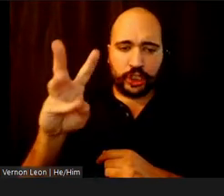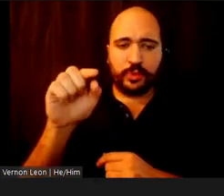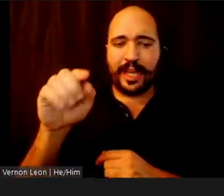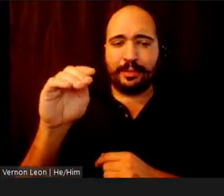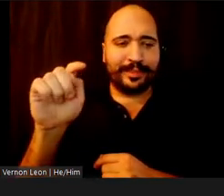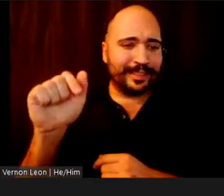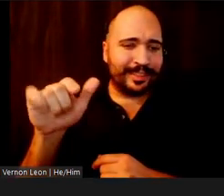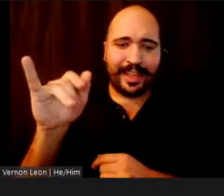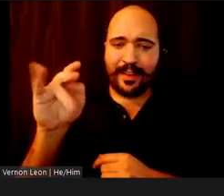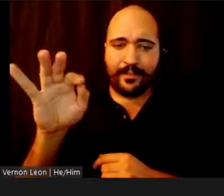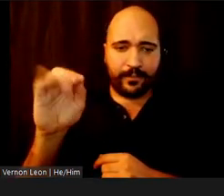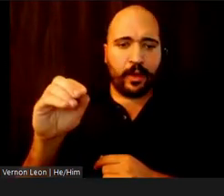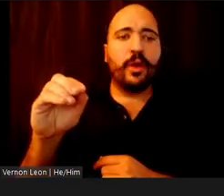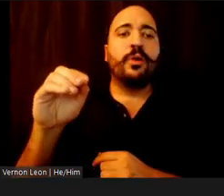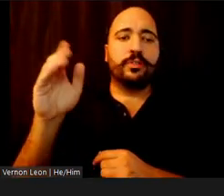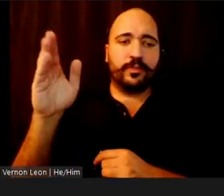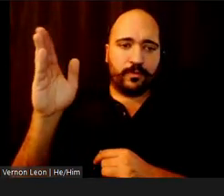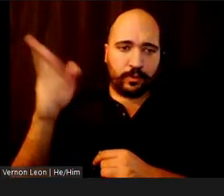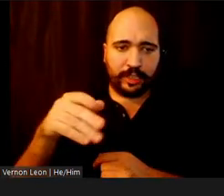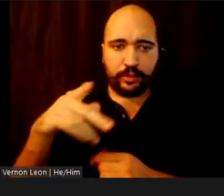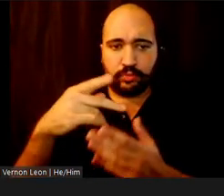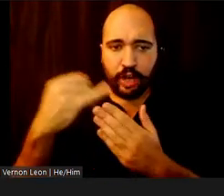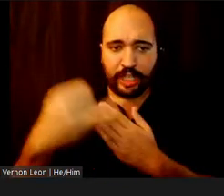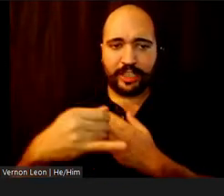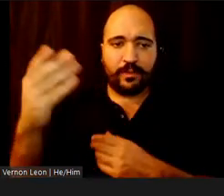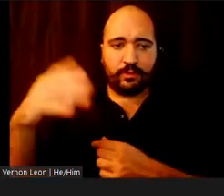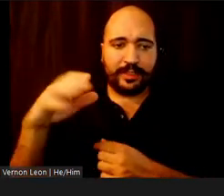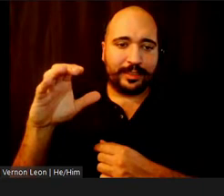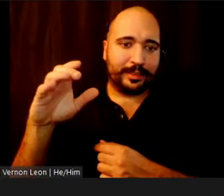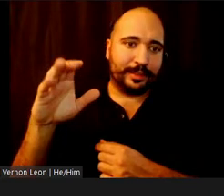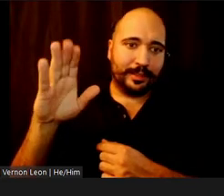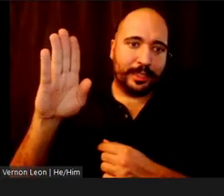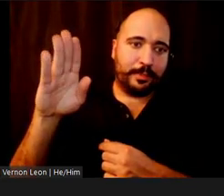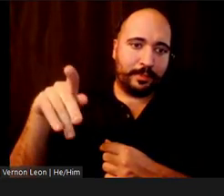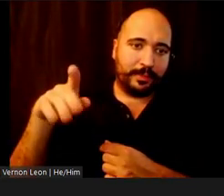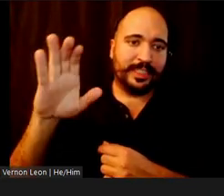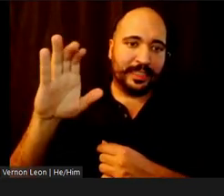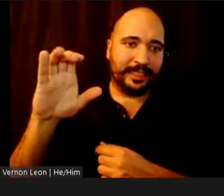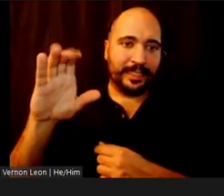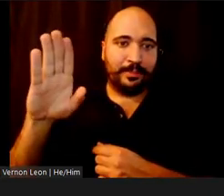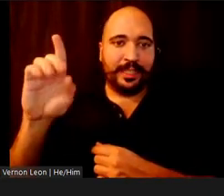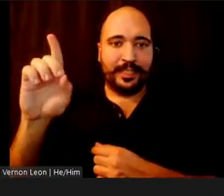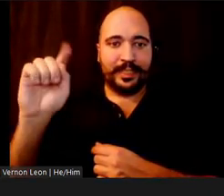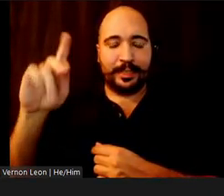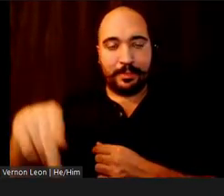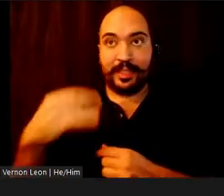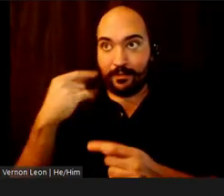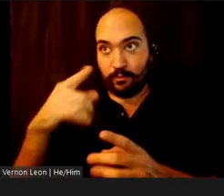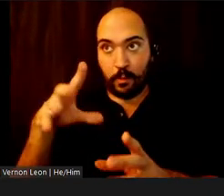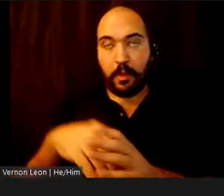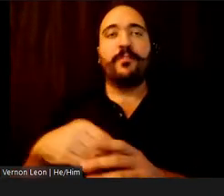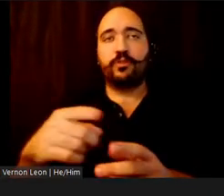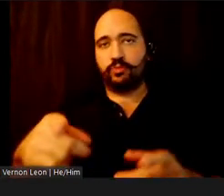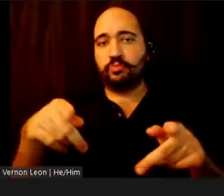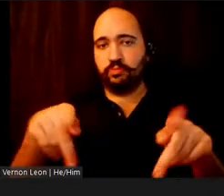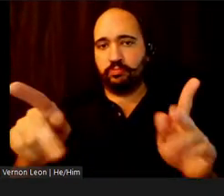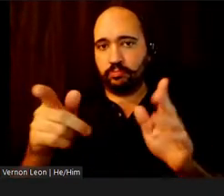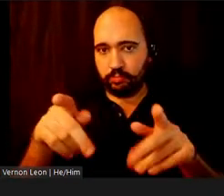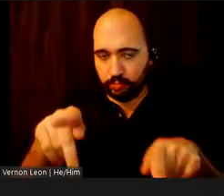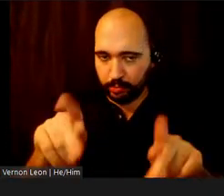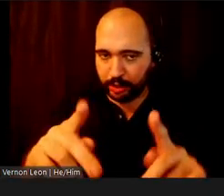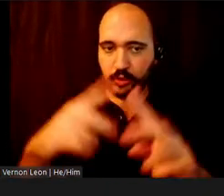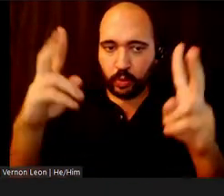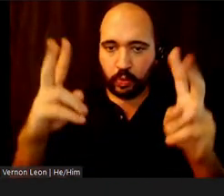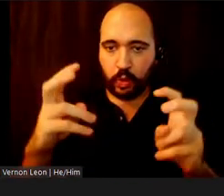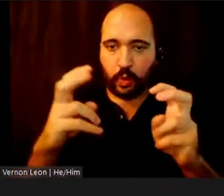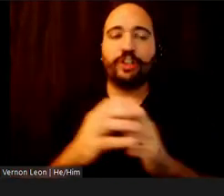slash CVDTP. By attending this virtual webinar, you are consenting to be recorded. We will now begin the